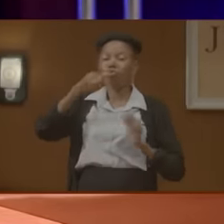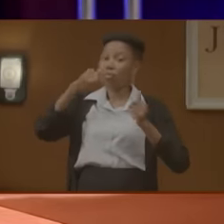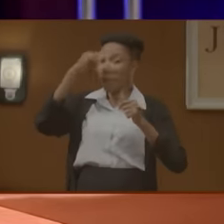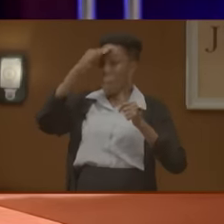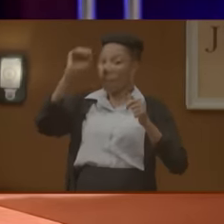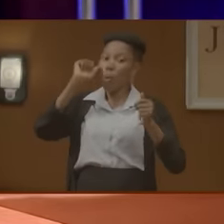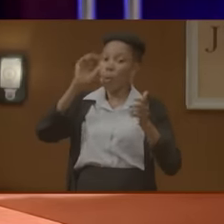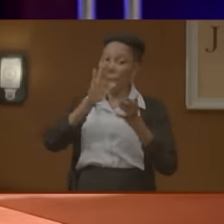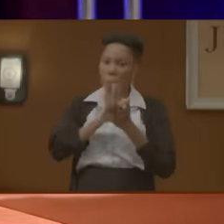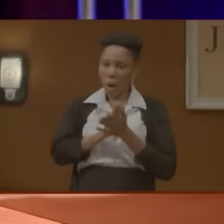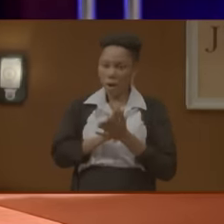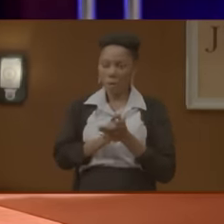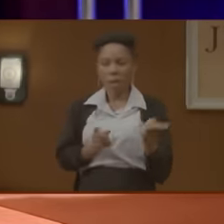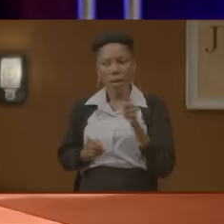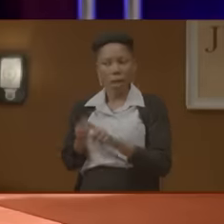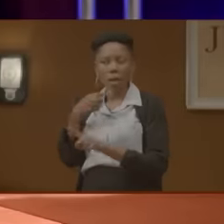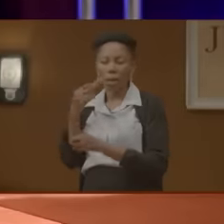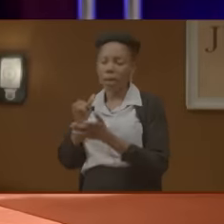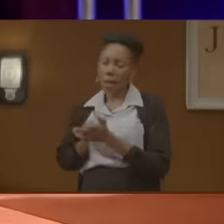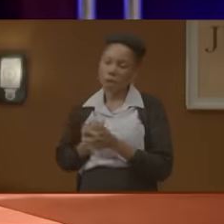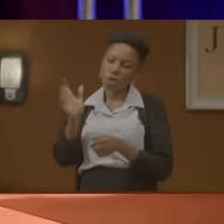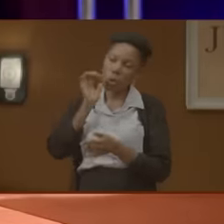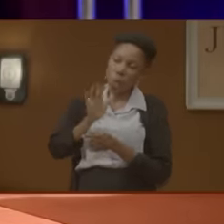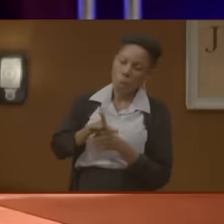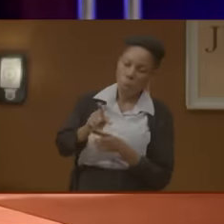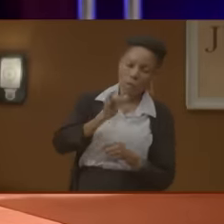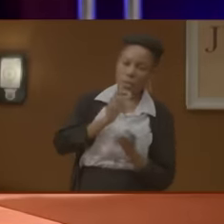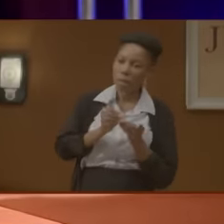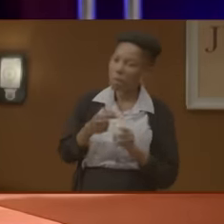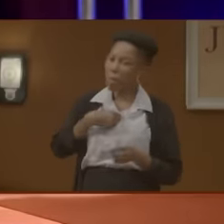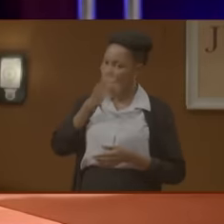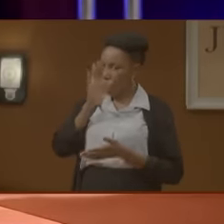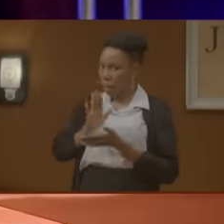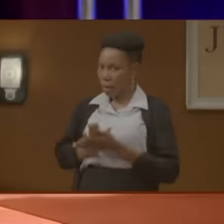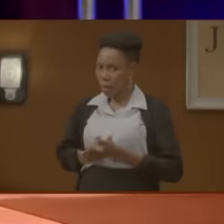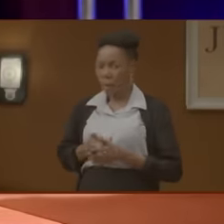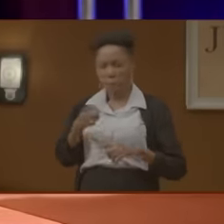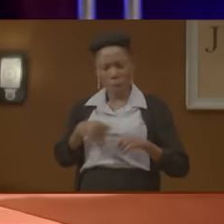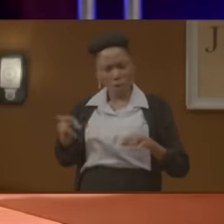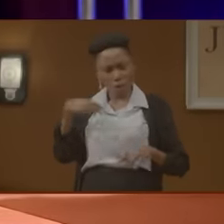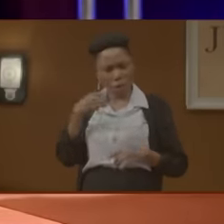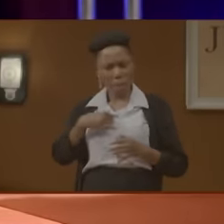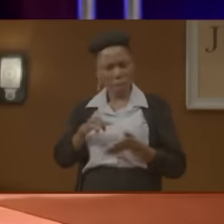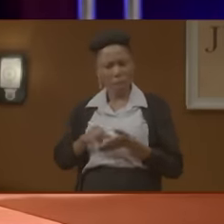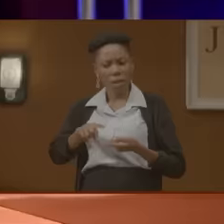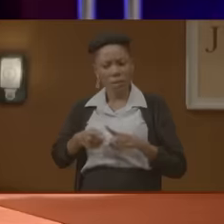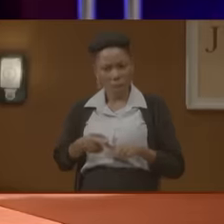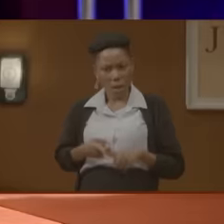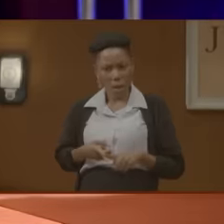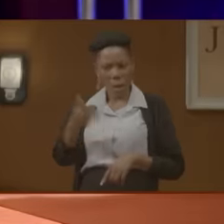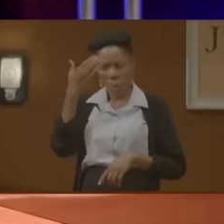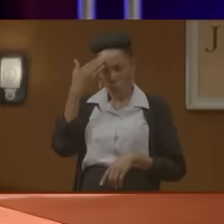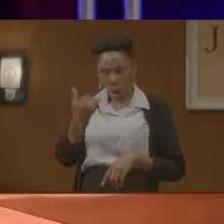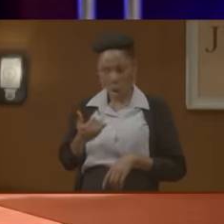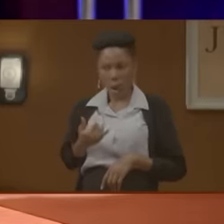and I felt, okay, since you said it's a friend, this fighting, whatever it would take for us to